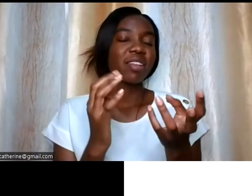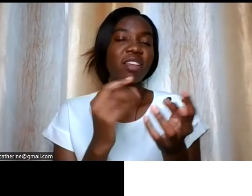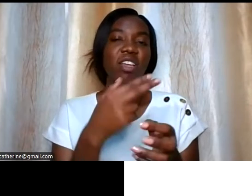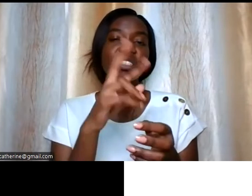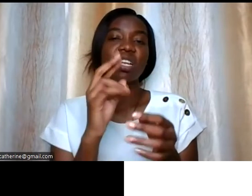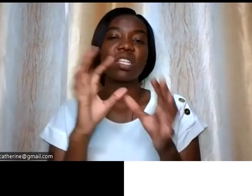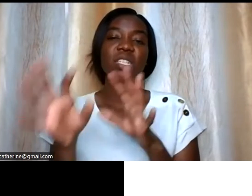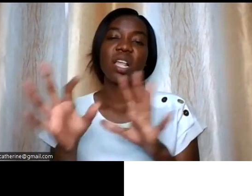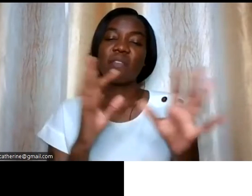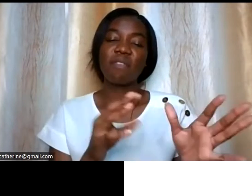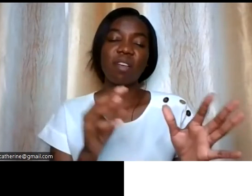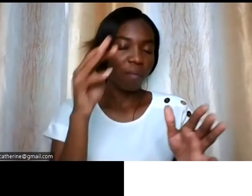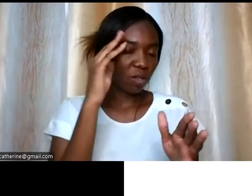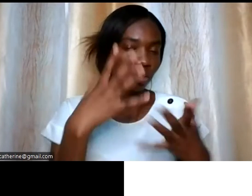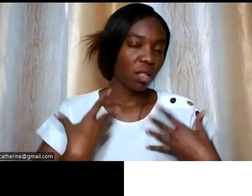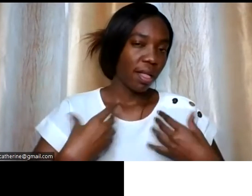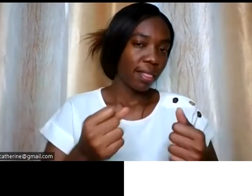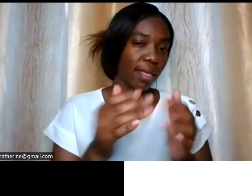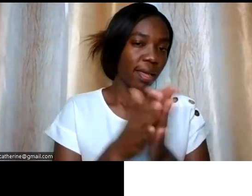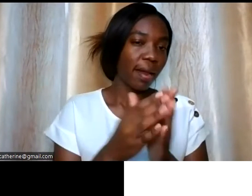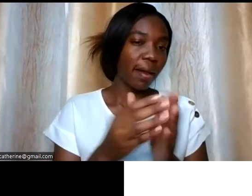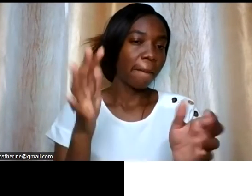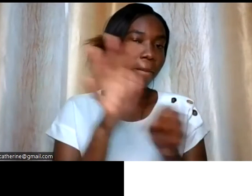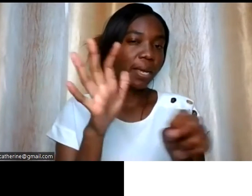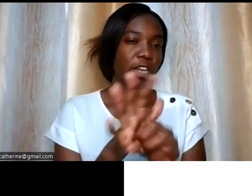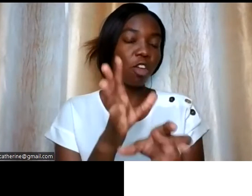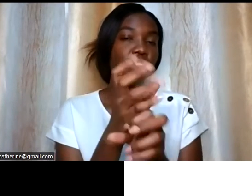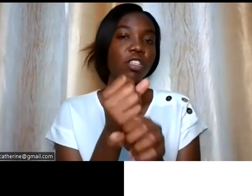and many organizations, many employers,